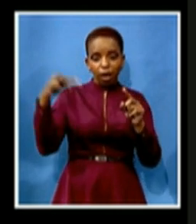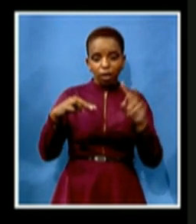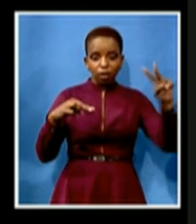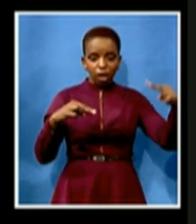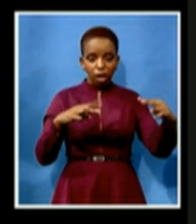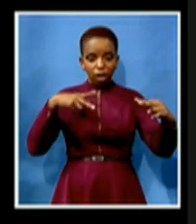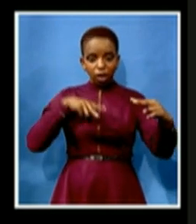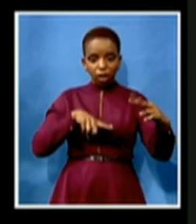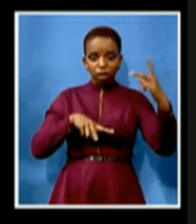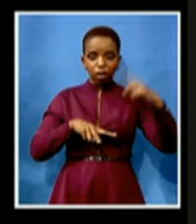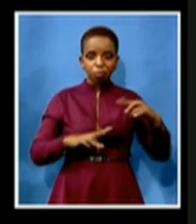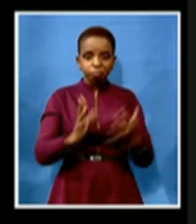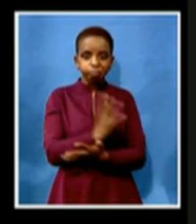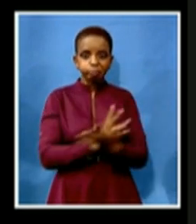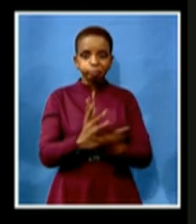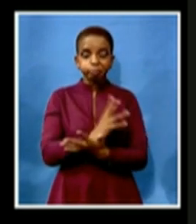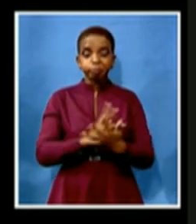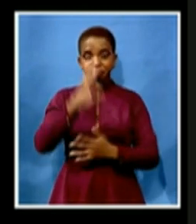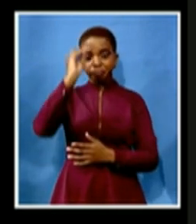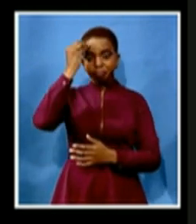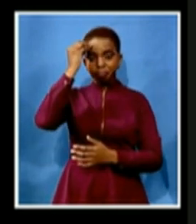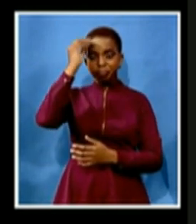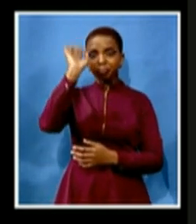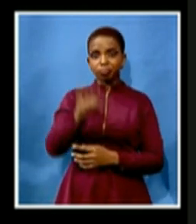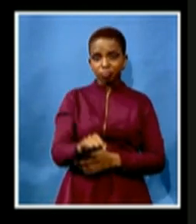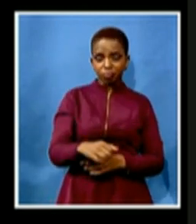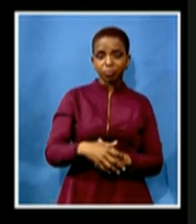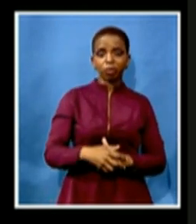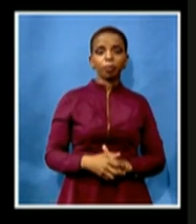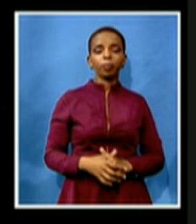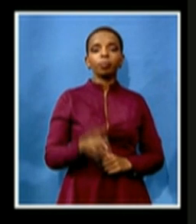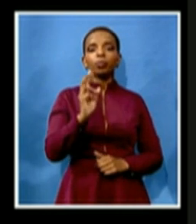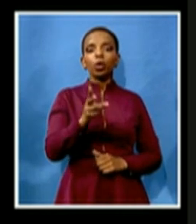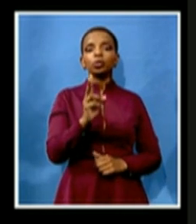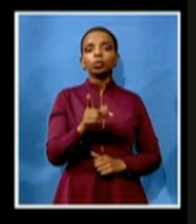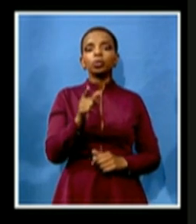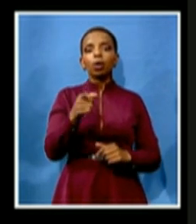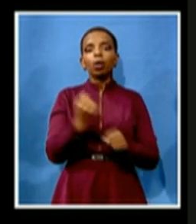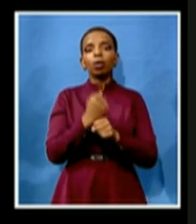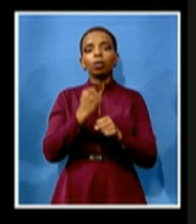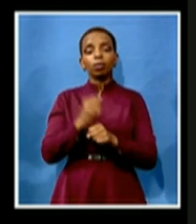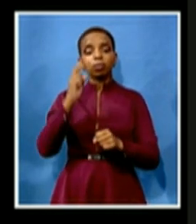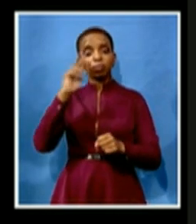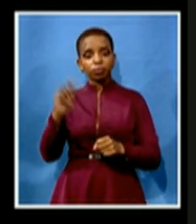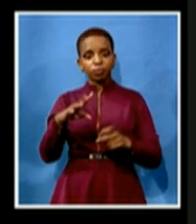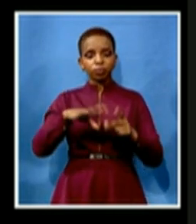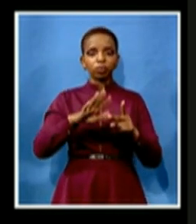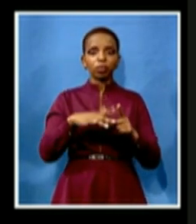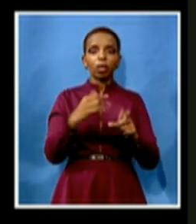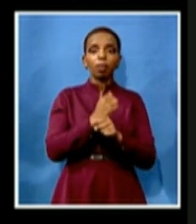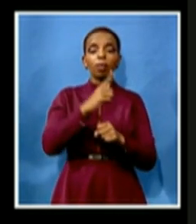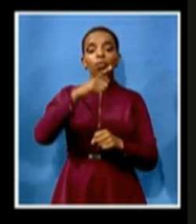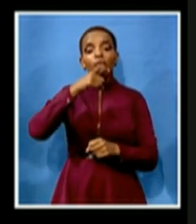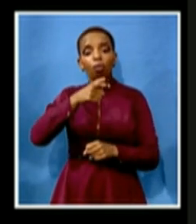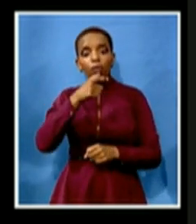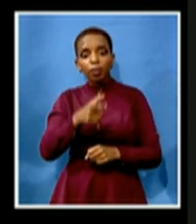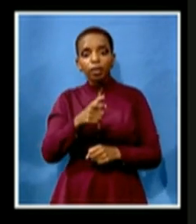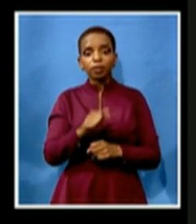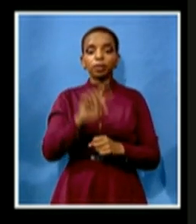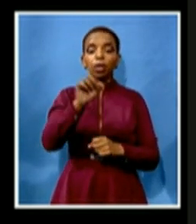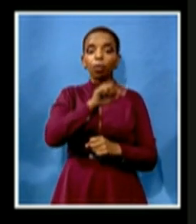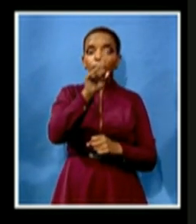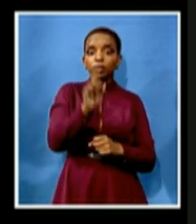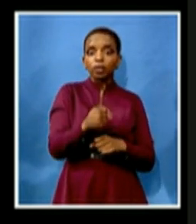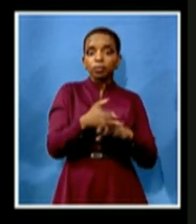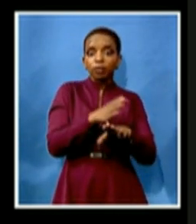just interesting to make a few comments. The question that's been raised around the question of screening and the